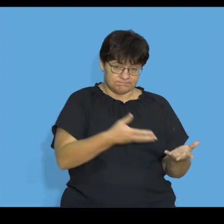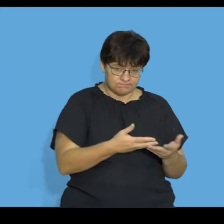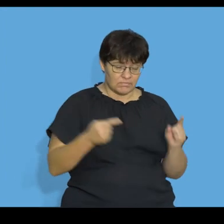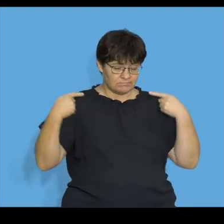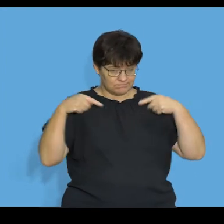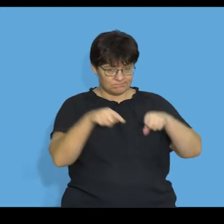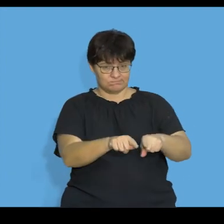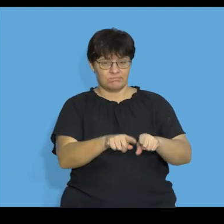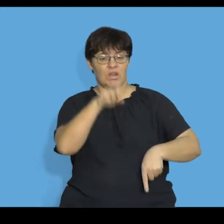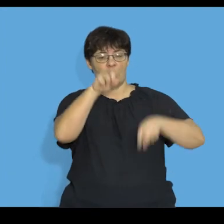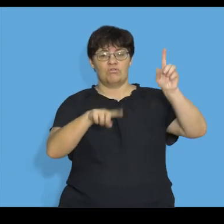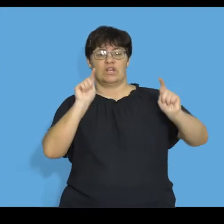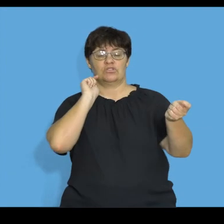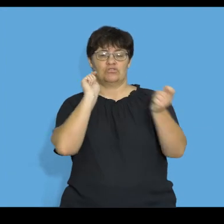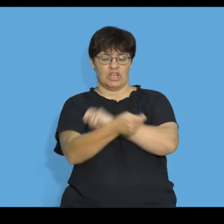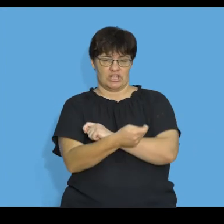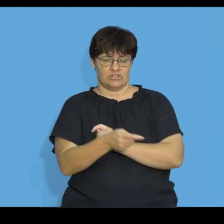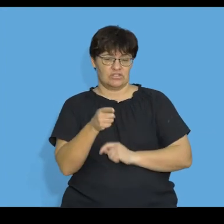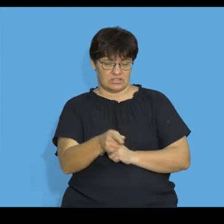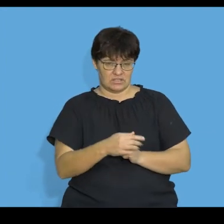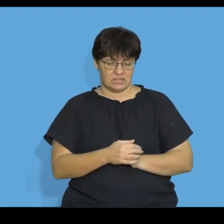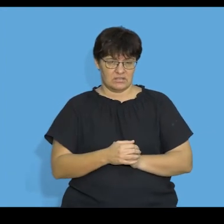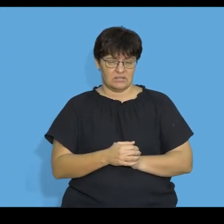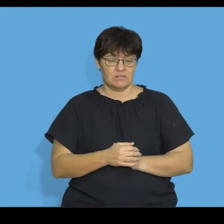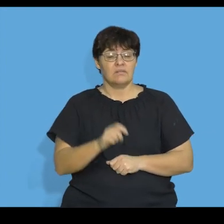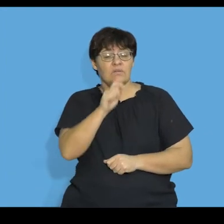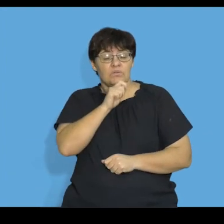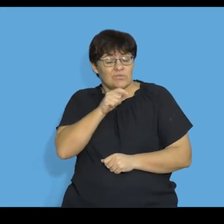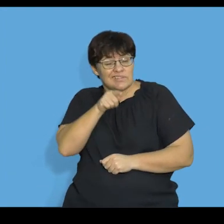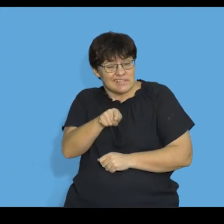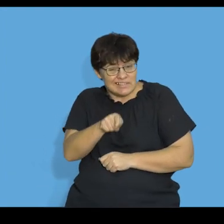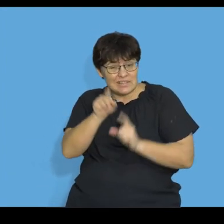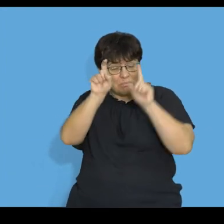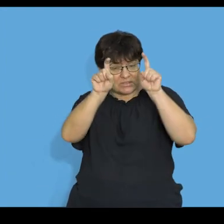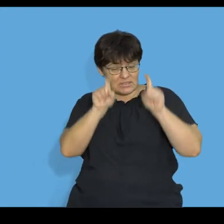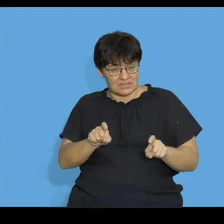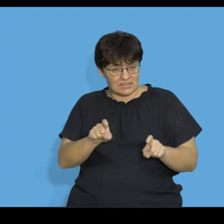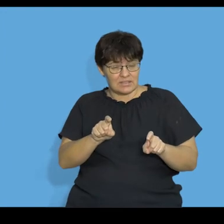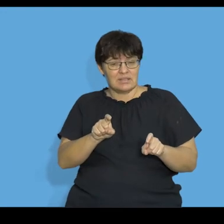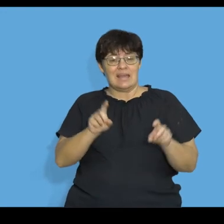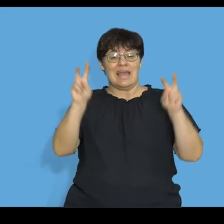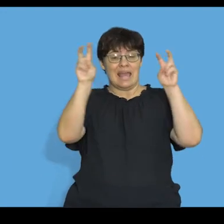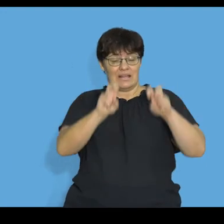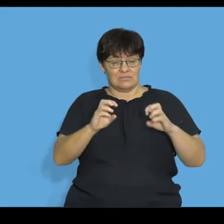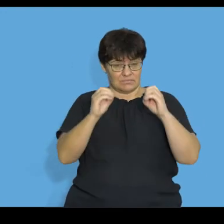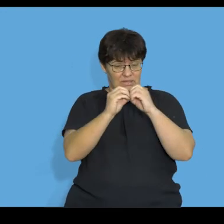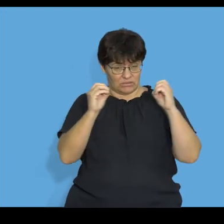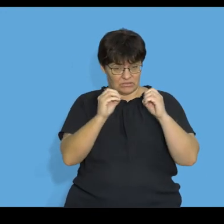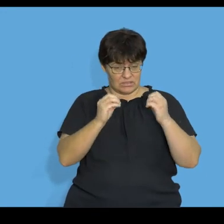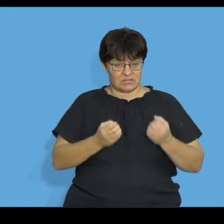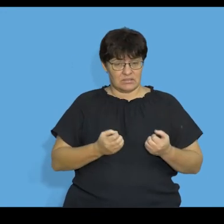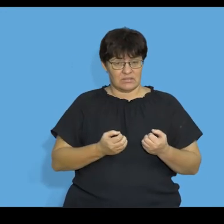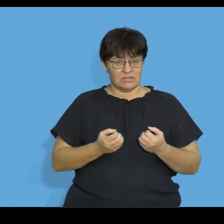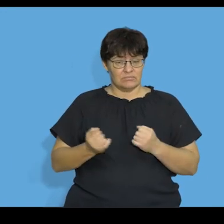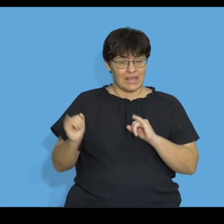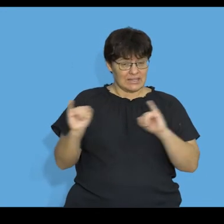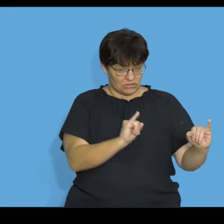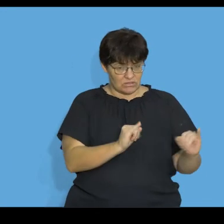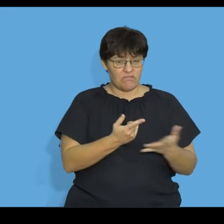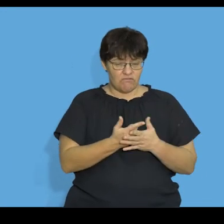to the rate of change of magnetic flux, and we use the principle of electromagnetic induction for transformers and